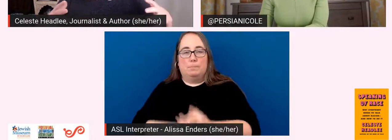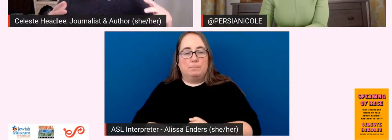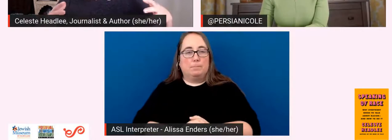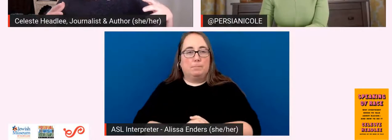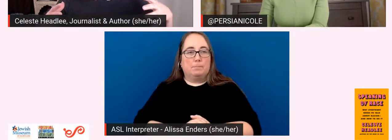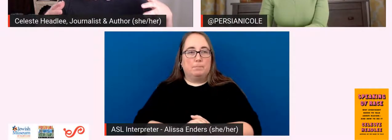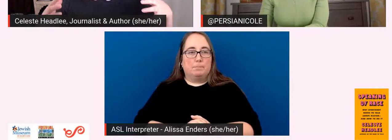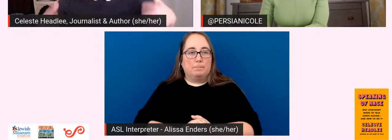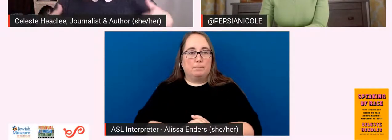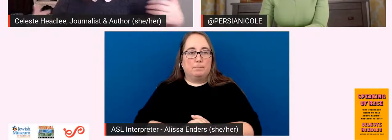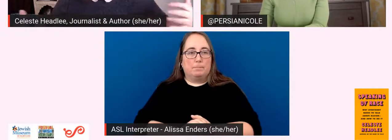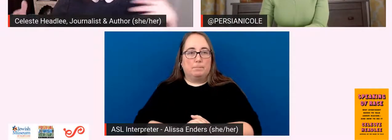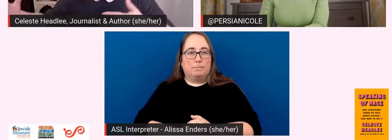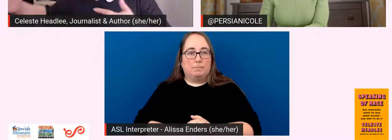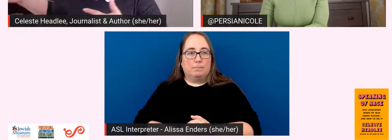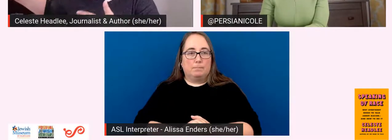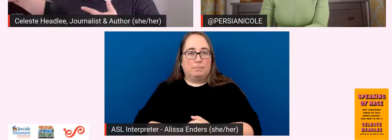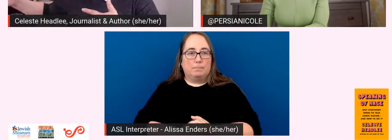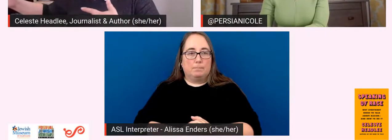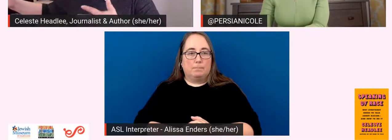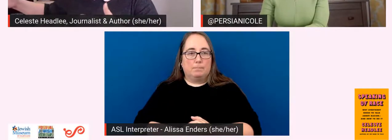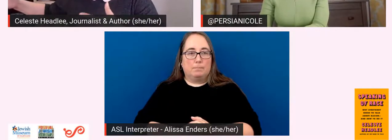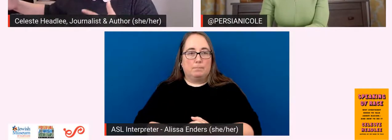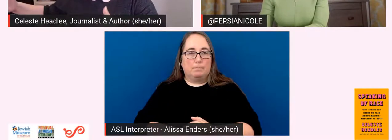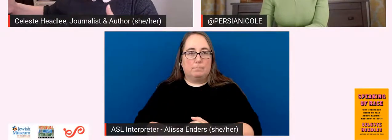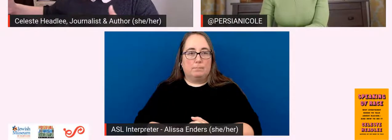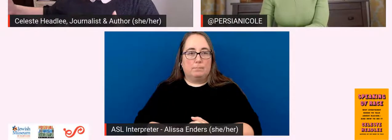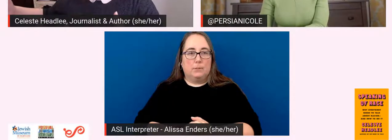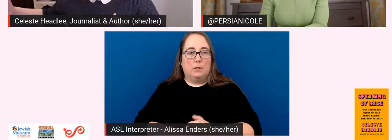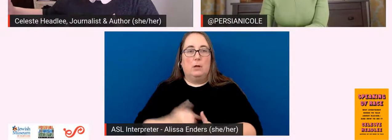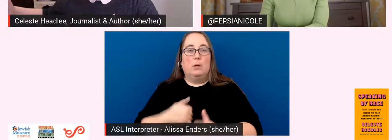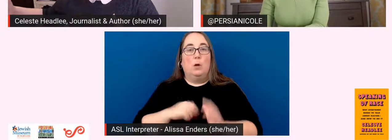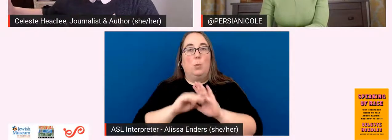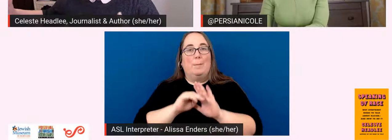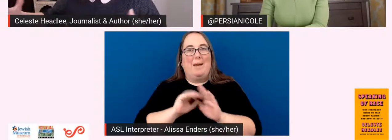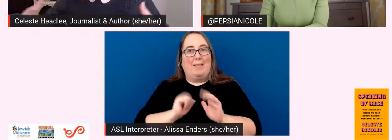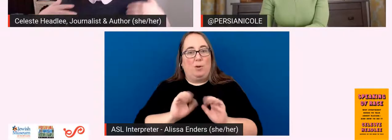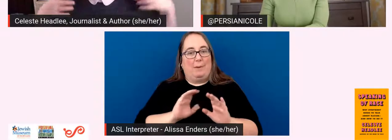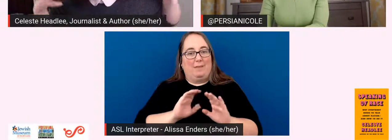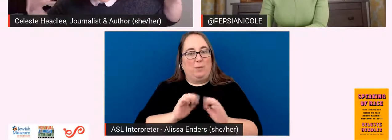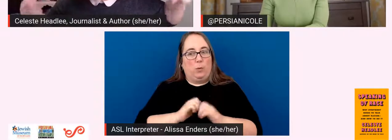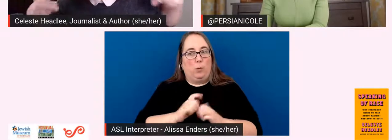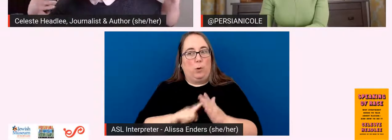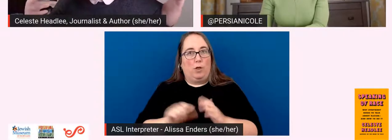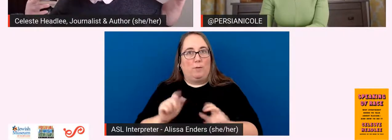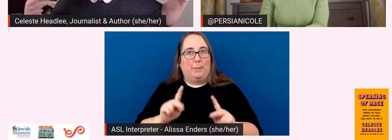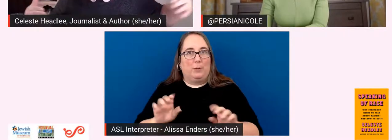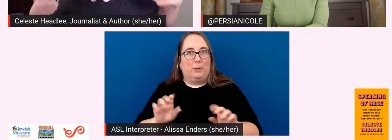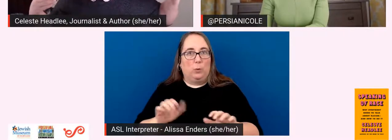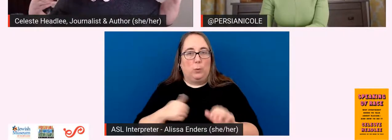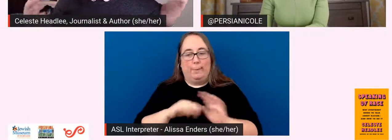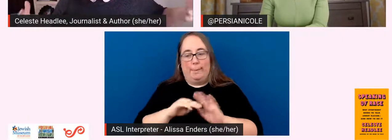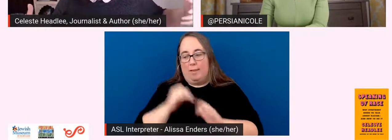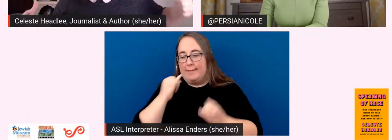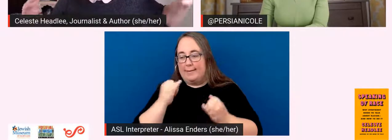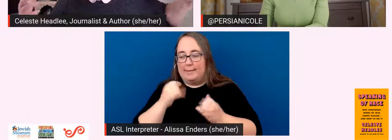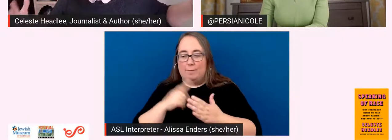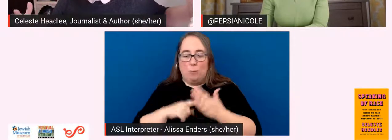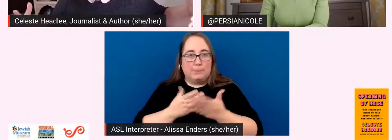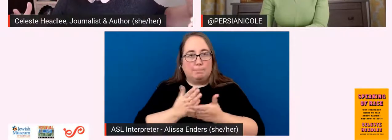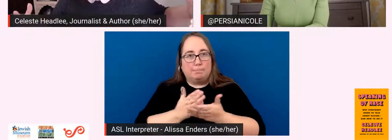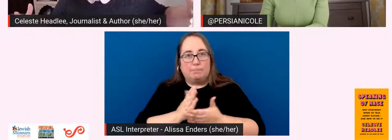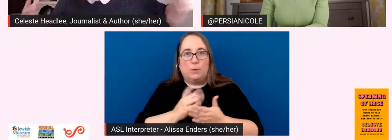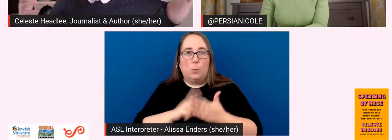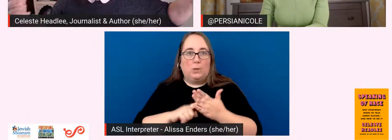people, we model our behavior on what other people get away with. We model our ideas about what is all right, what